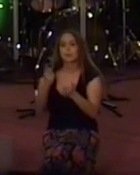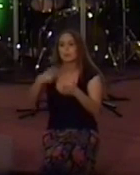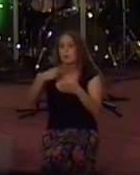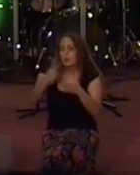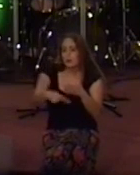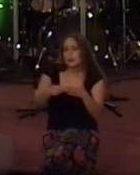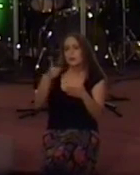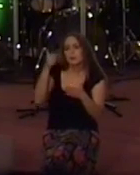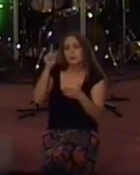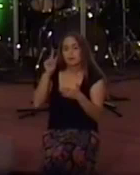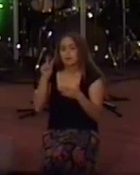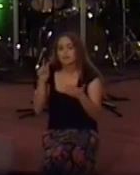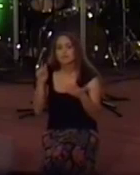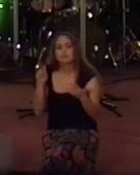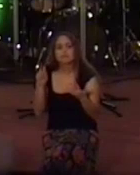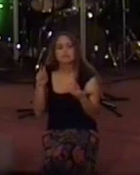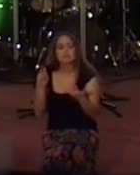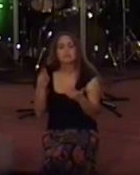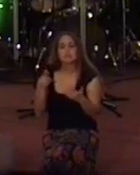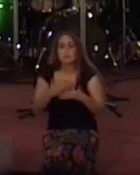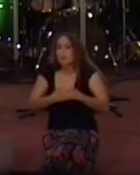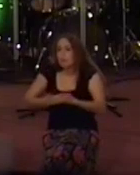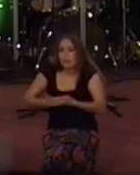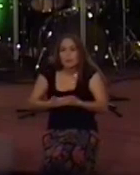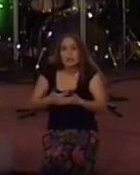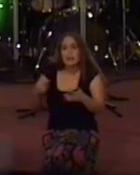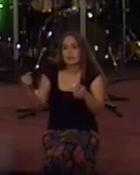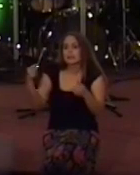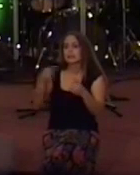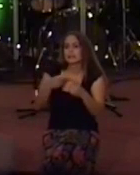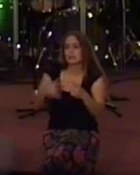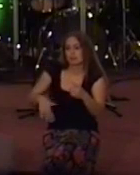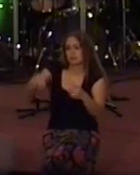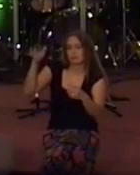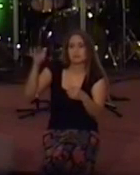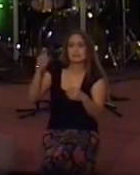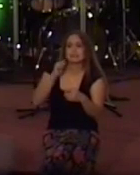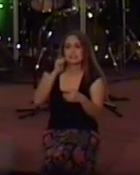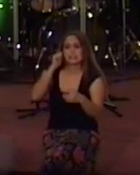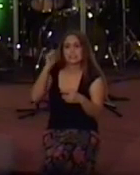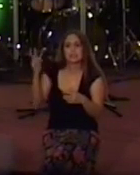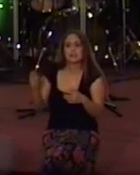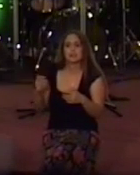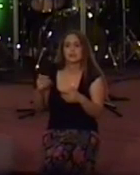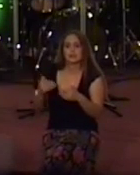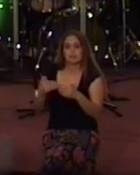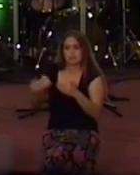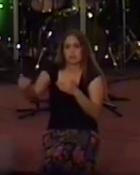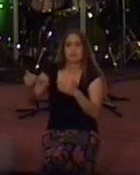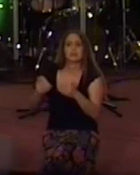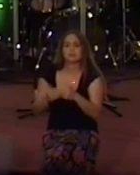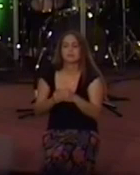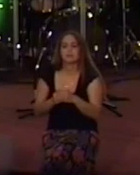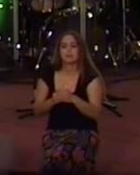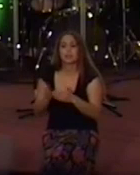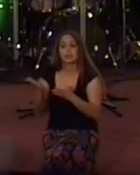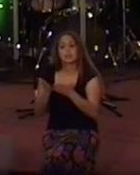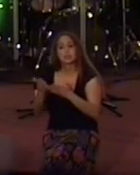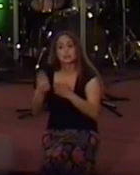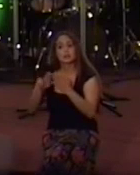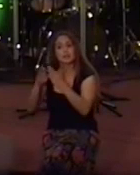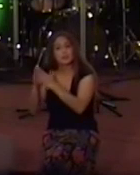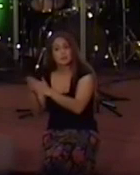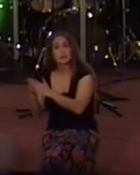programs for babies clear up to teenagers and beyond. Serving the community, serving